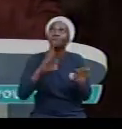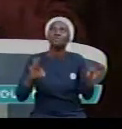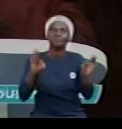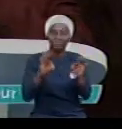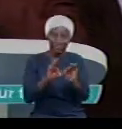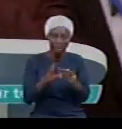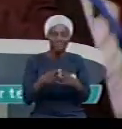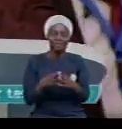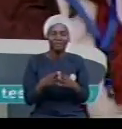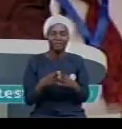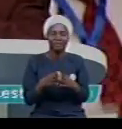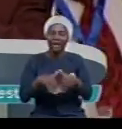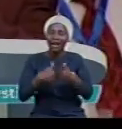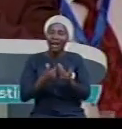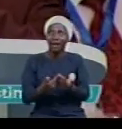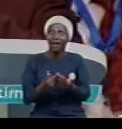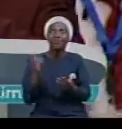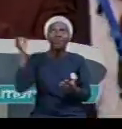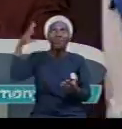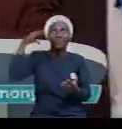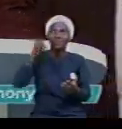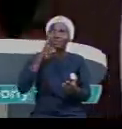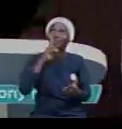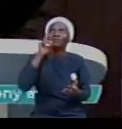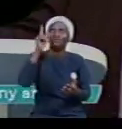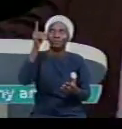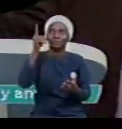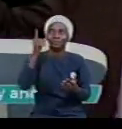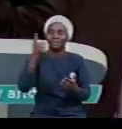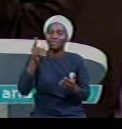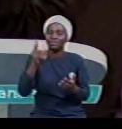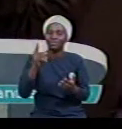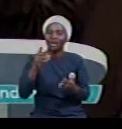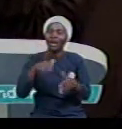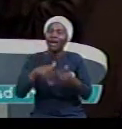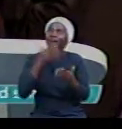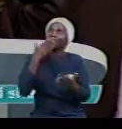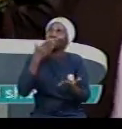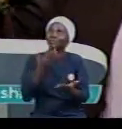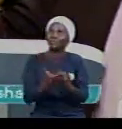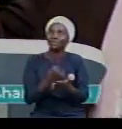How gracious art thou? How good art thou?